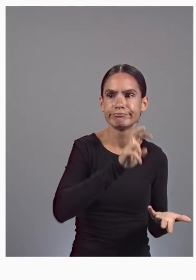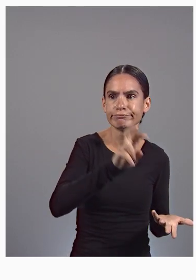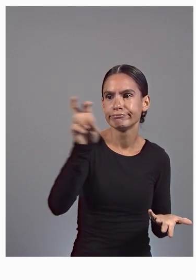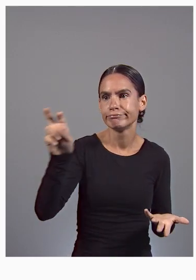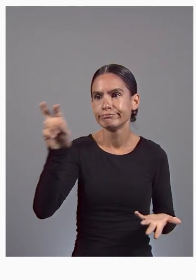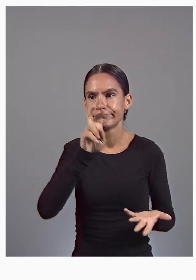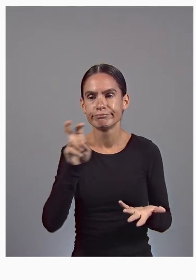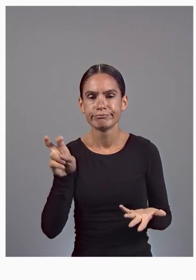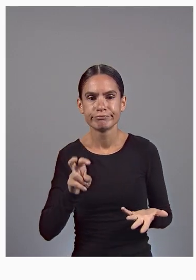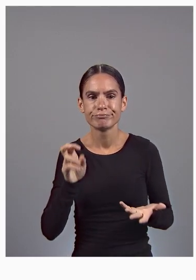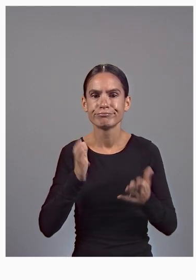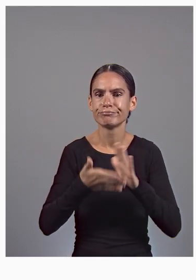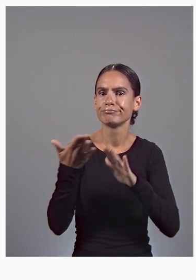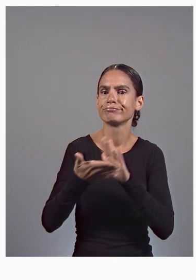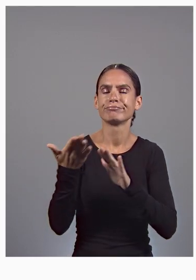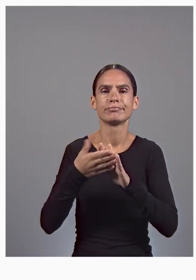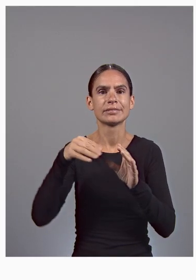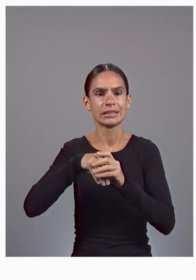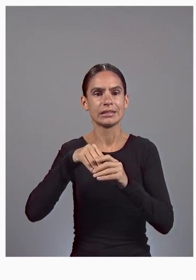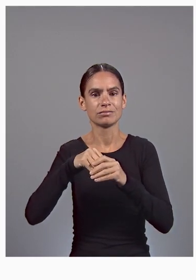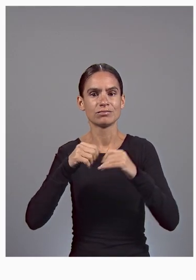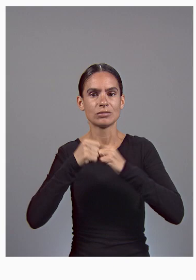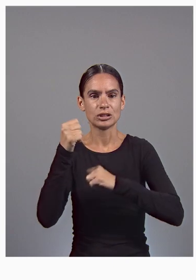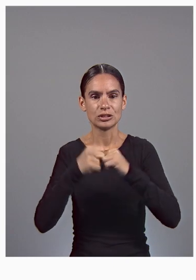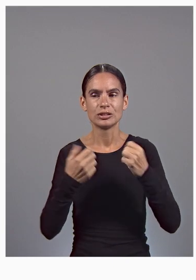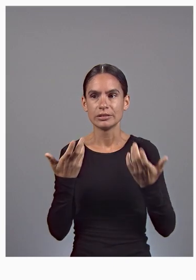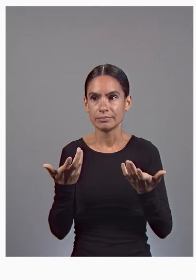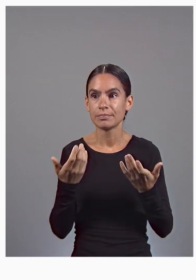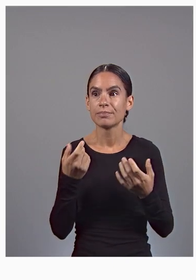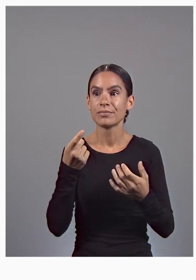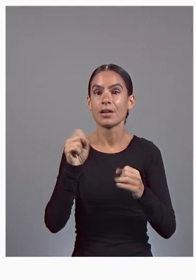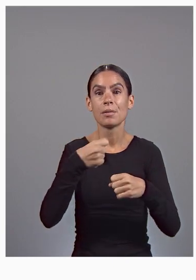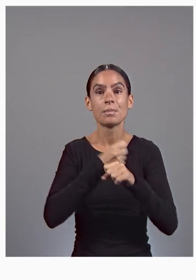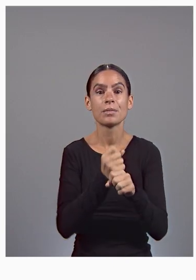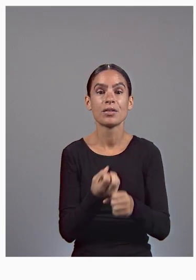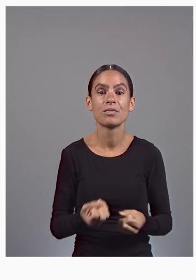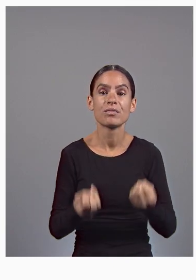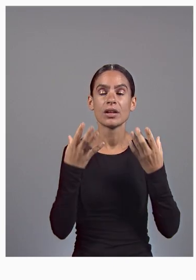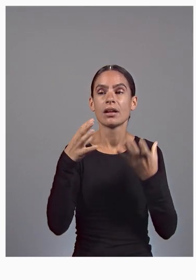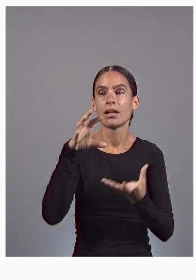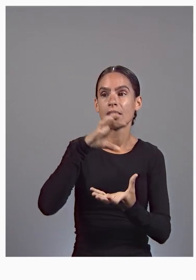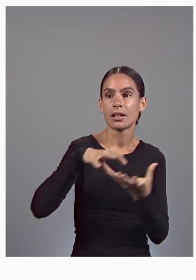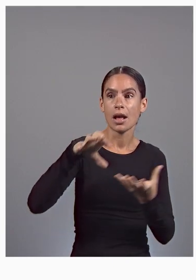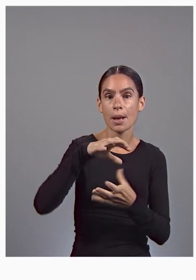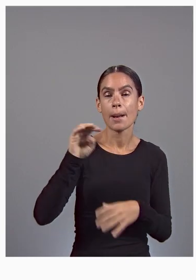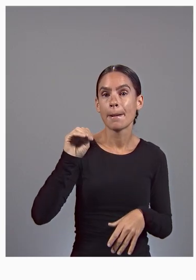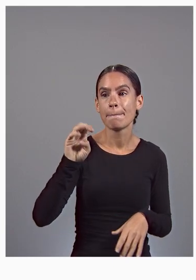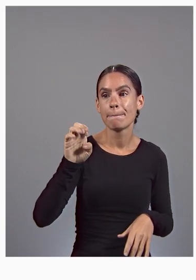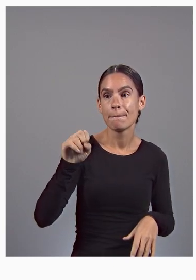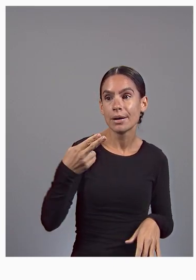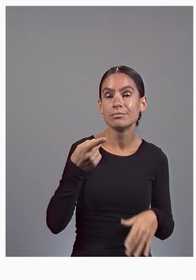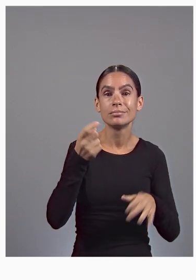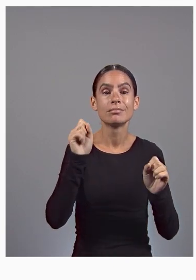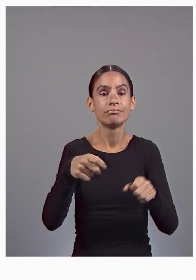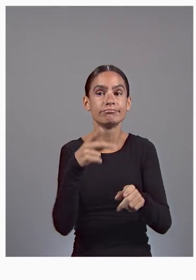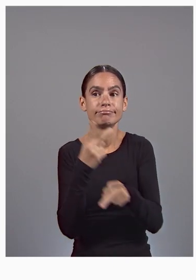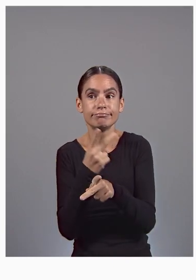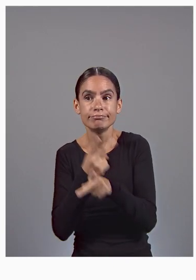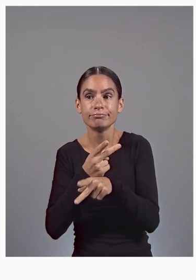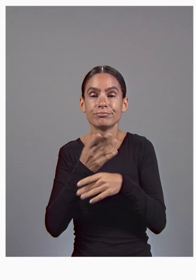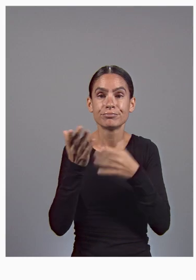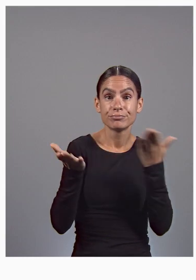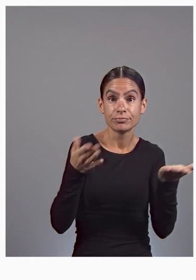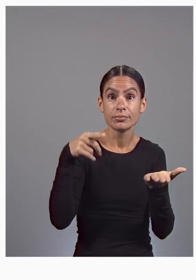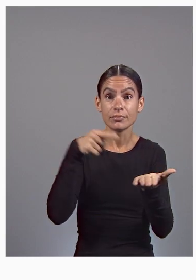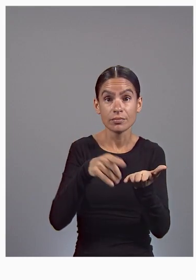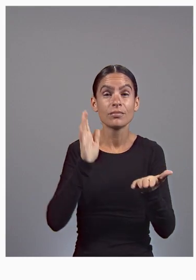here, you might also start creating a multi-cloud mesh and say, look, I want to actually maintain services that run across clusters in different